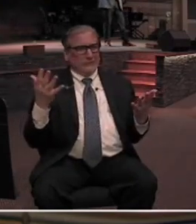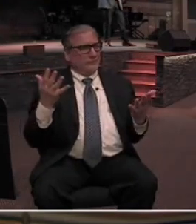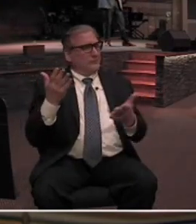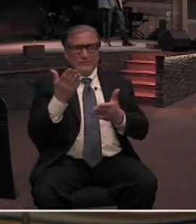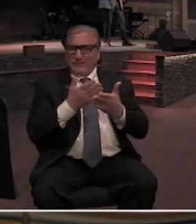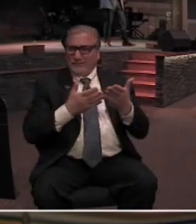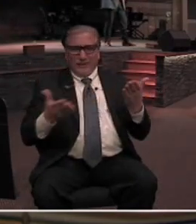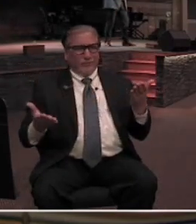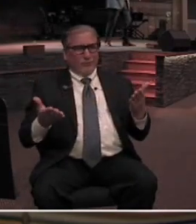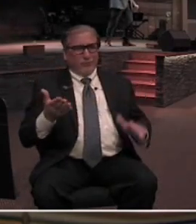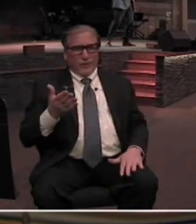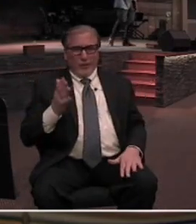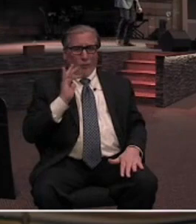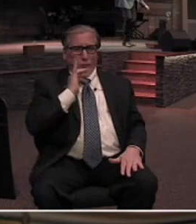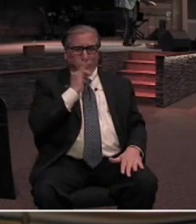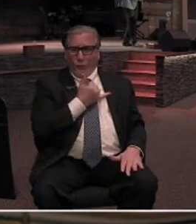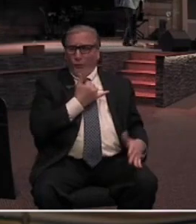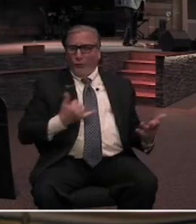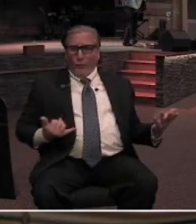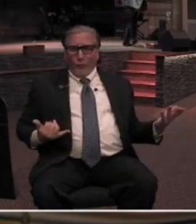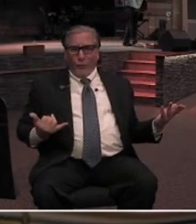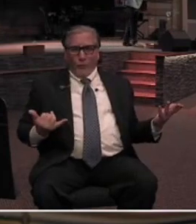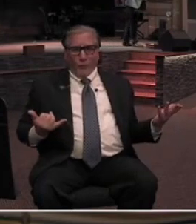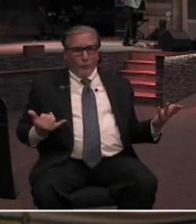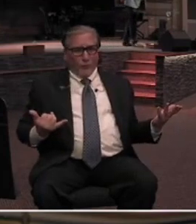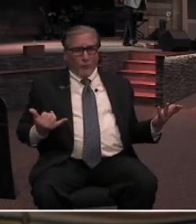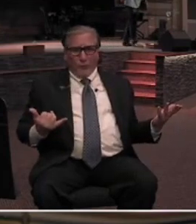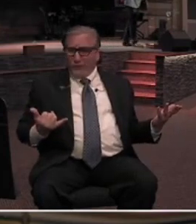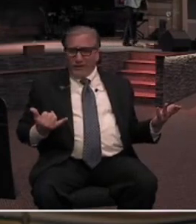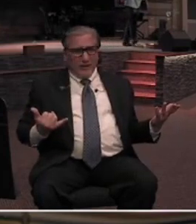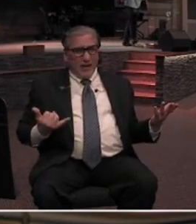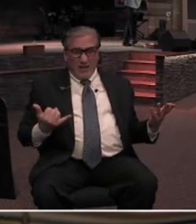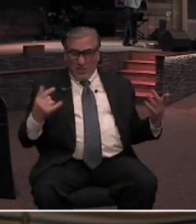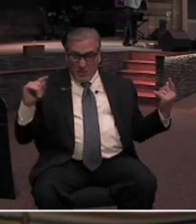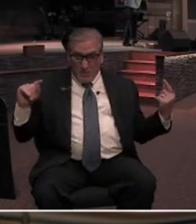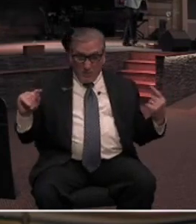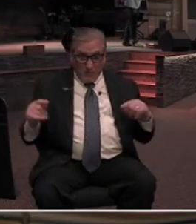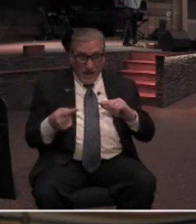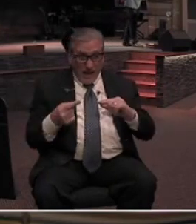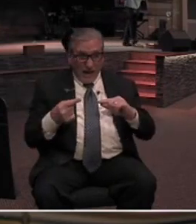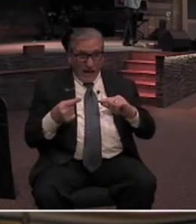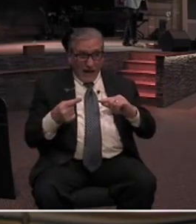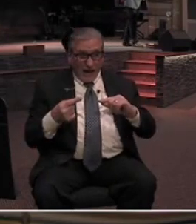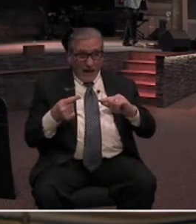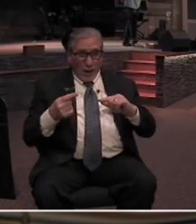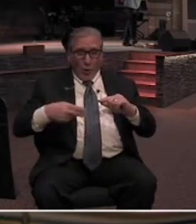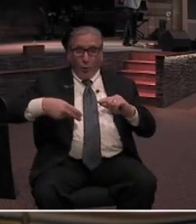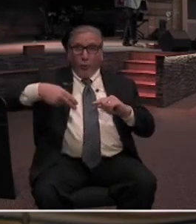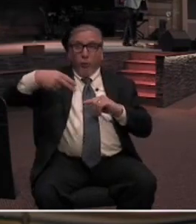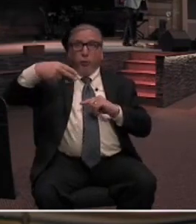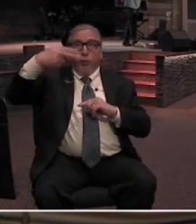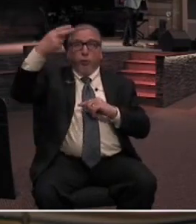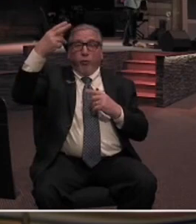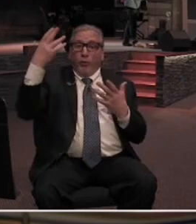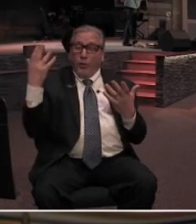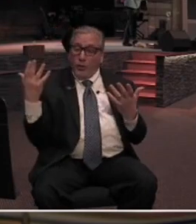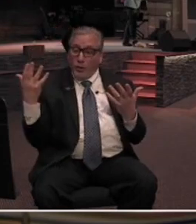Something must be decidedly wrong. The level of pain can be so intense,